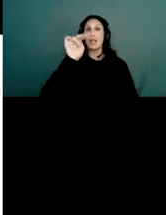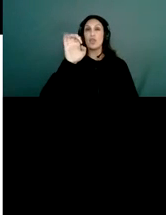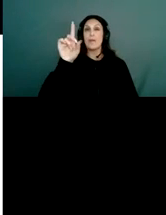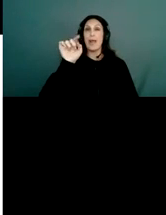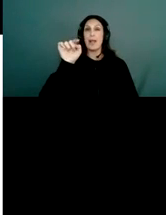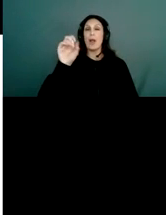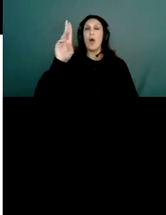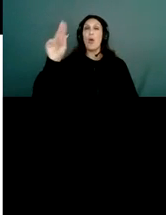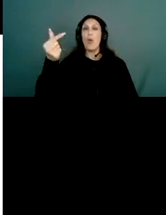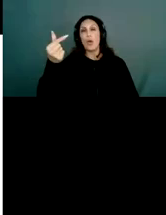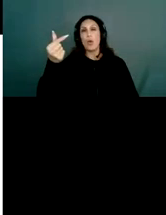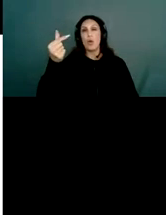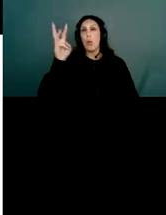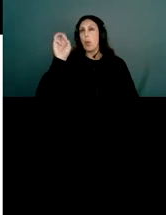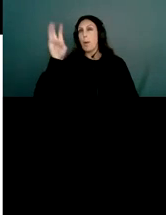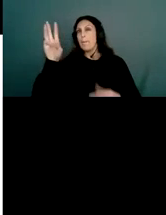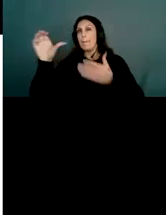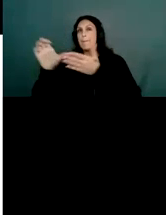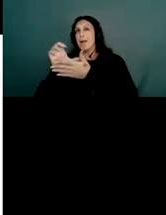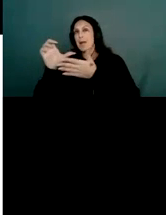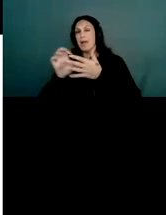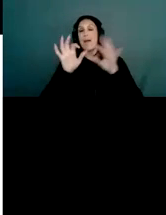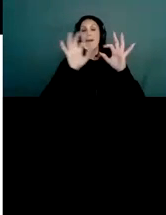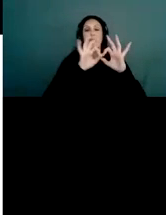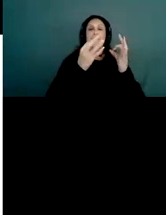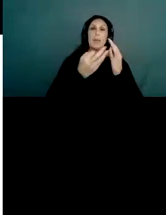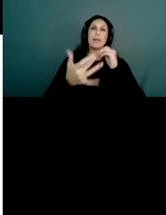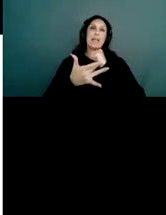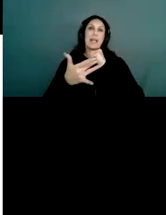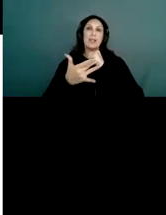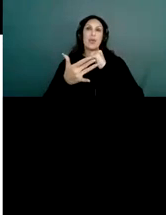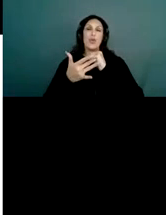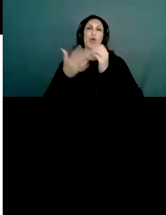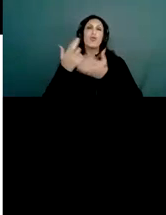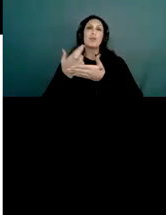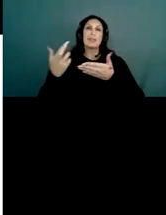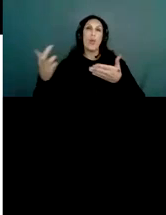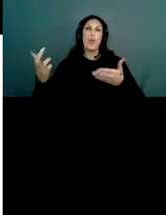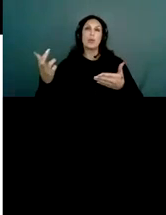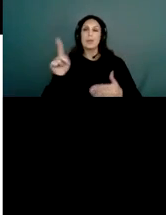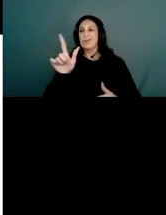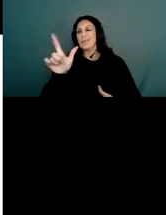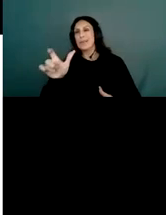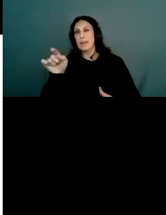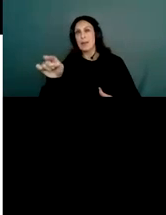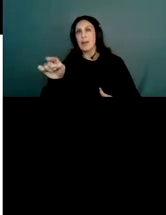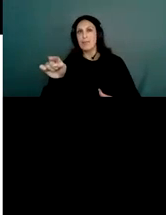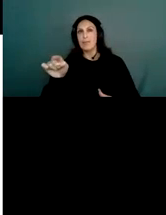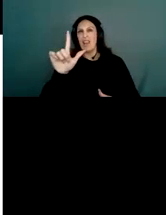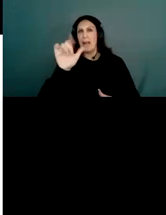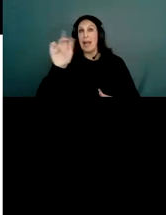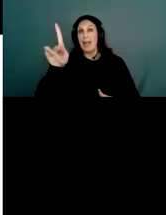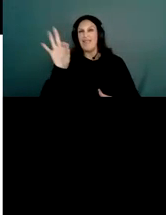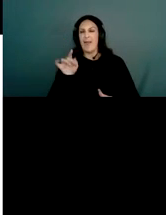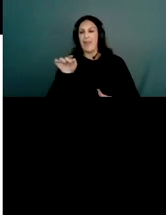riversideunified.org webpage under the Family Technology Resources tab. We do have some feedback from